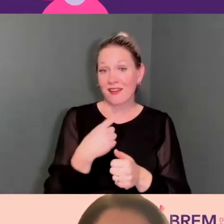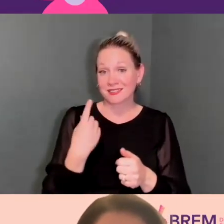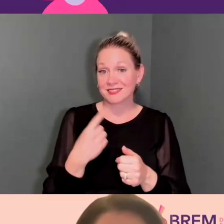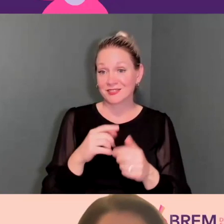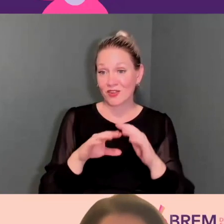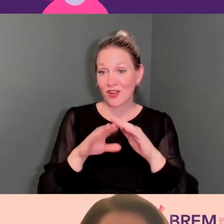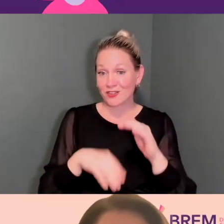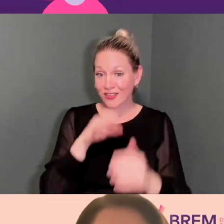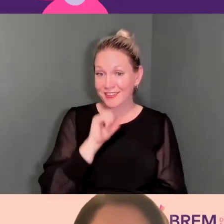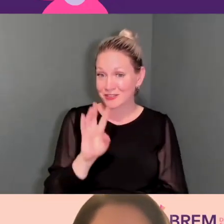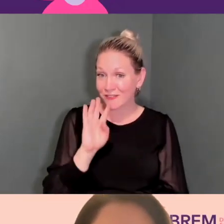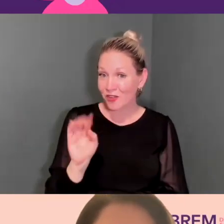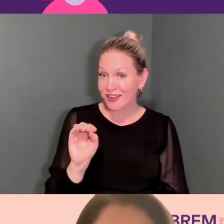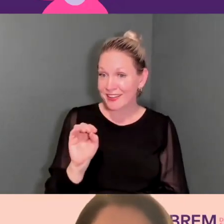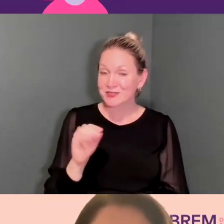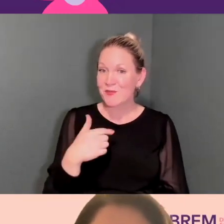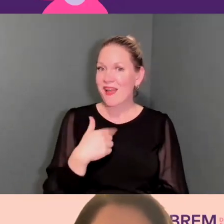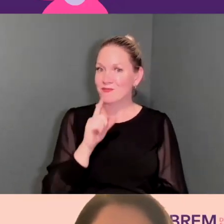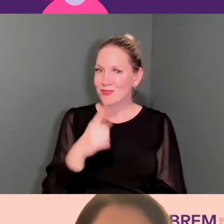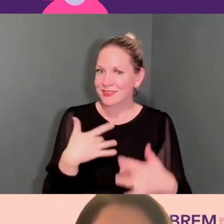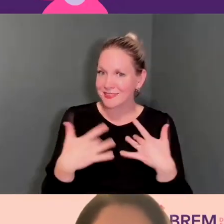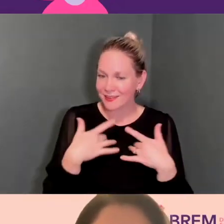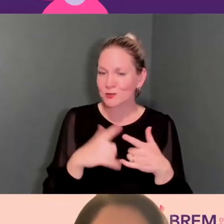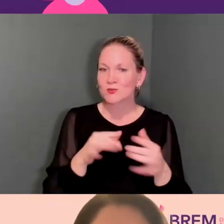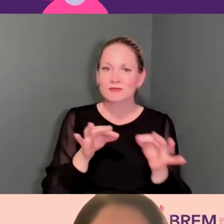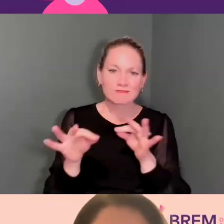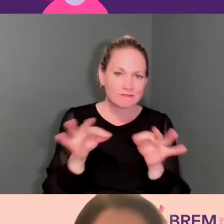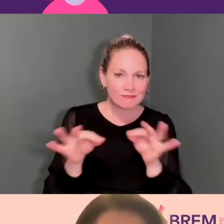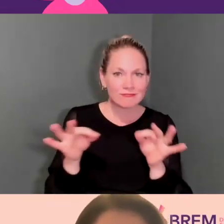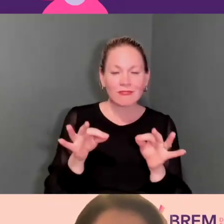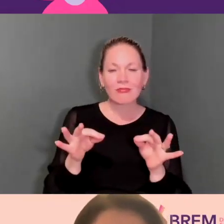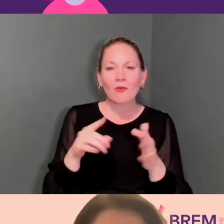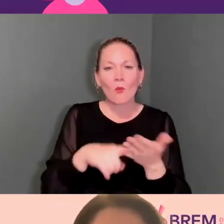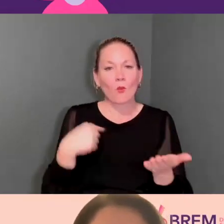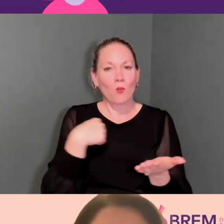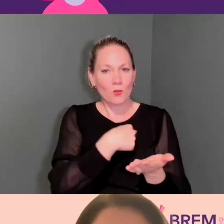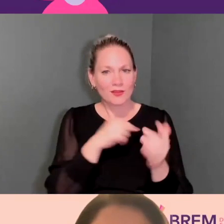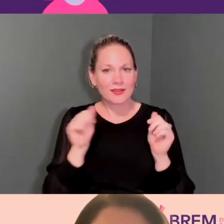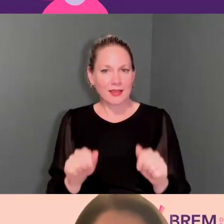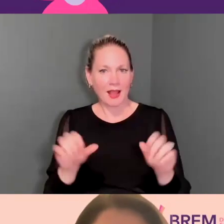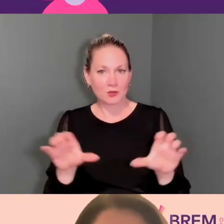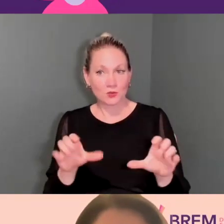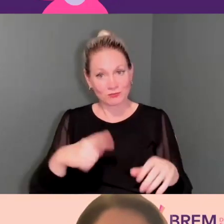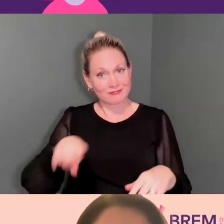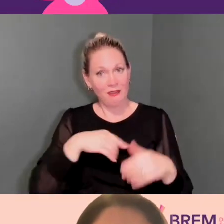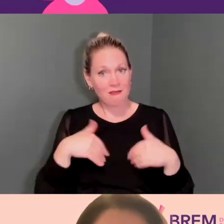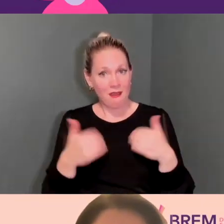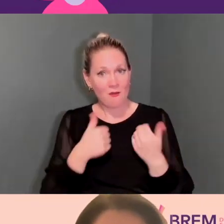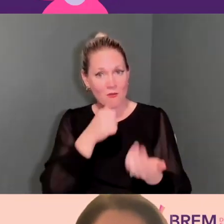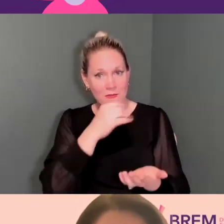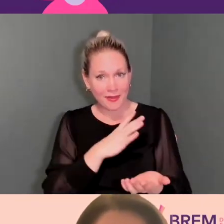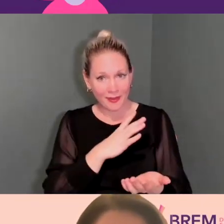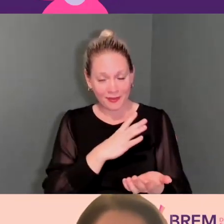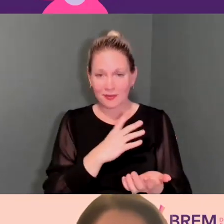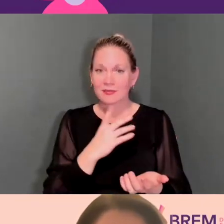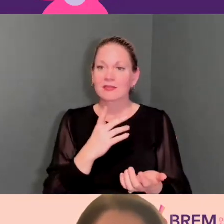of 40 here. I'm excited to kind of share some things that we can do as young women who might be earlier than